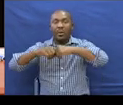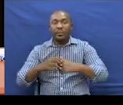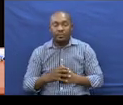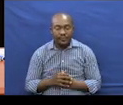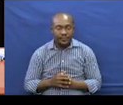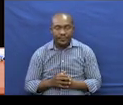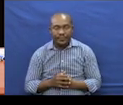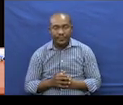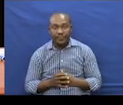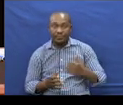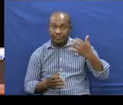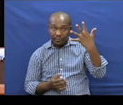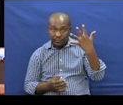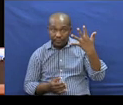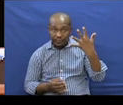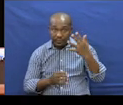is